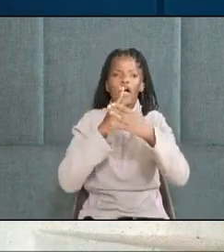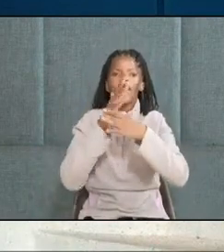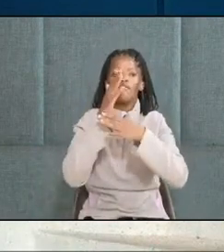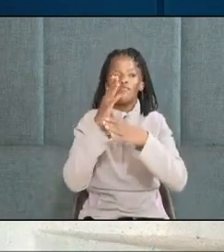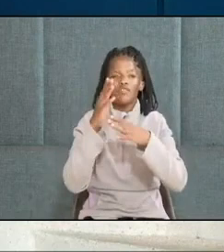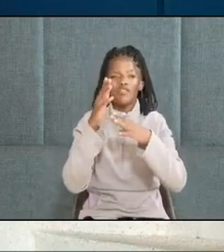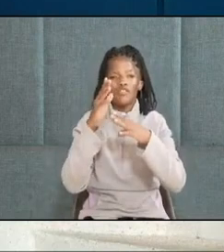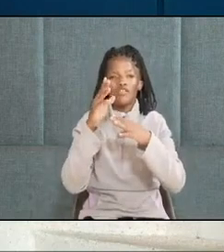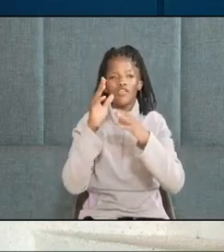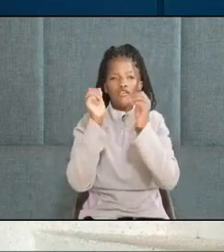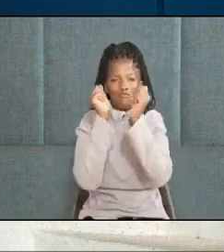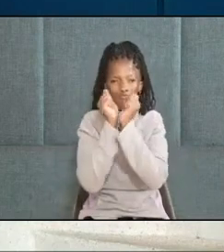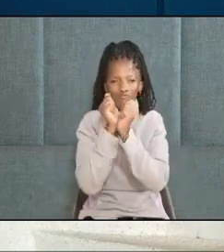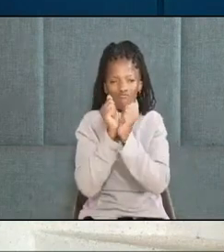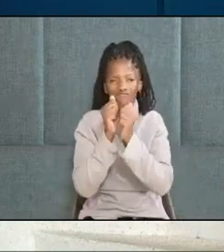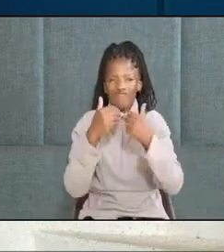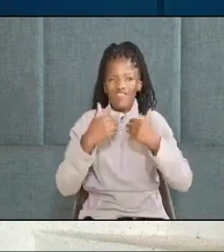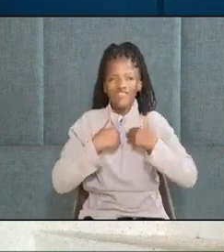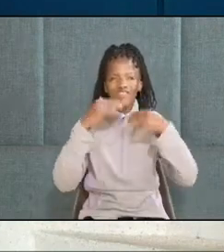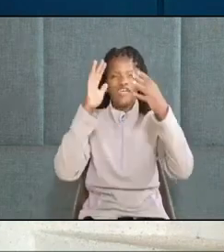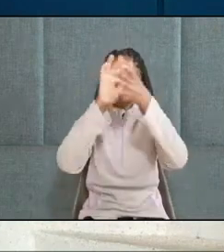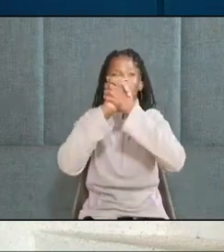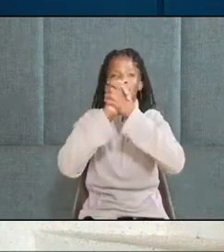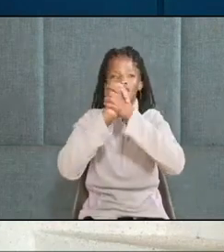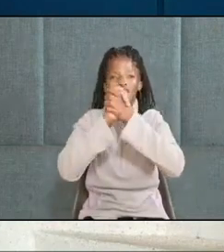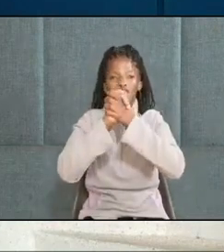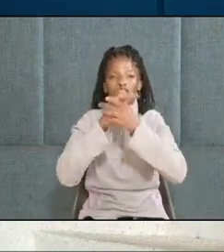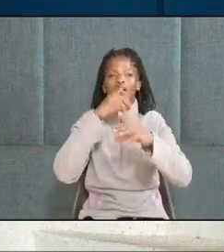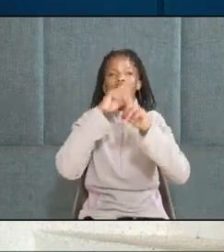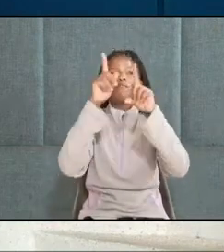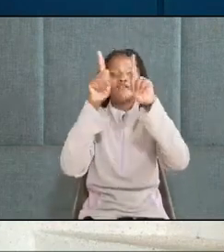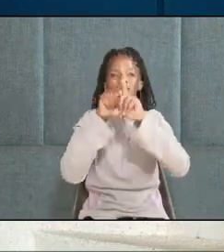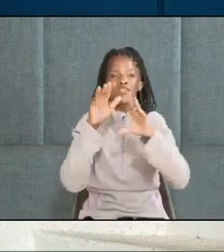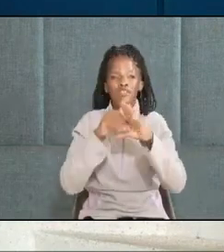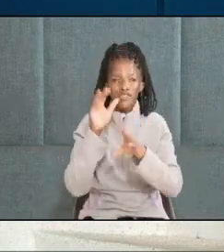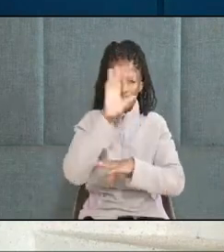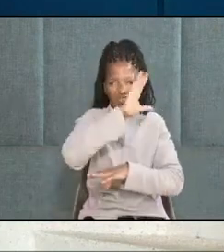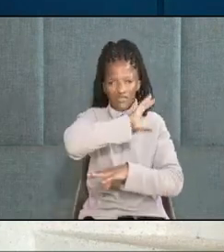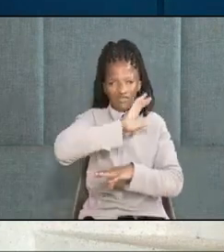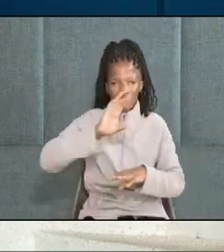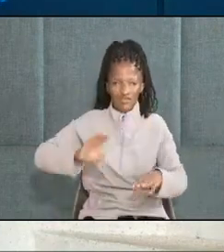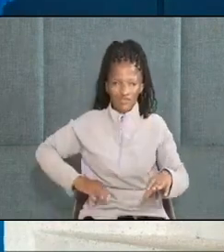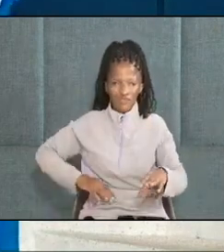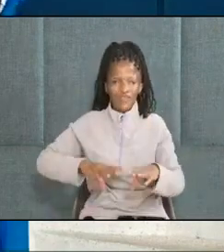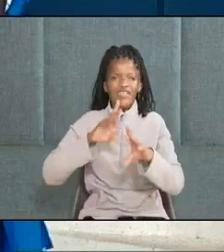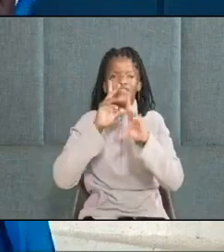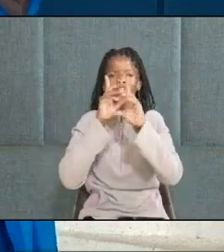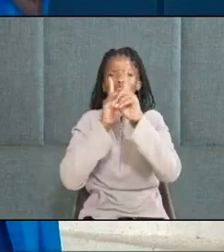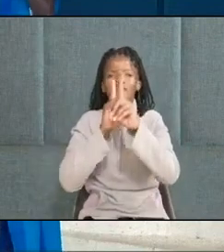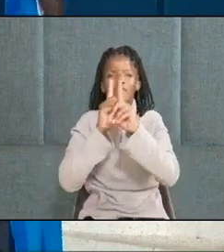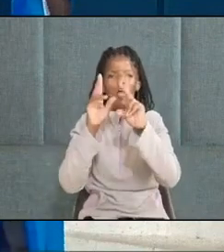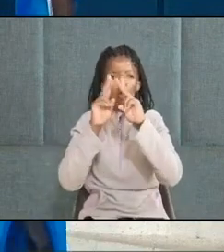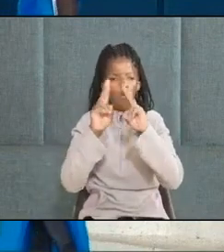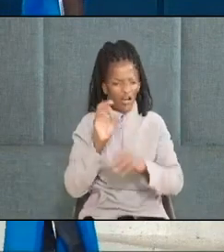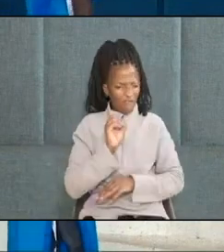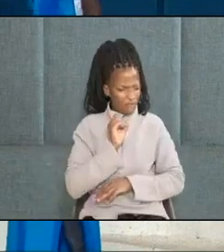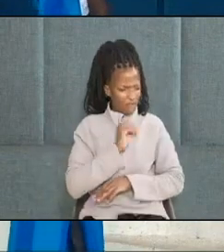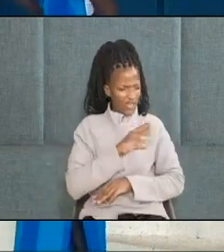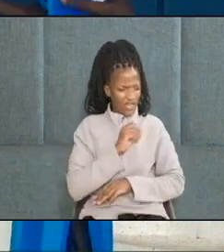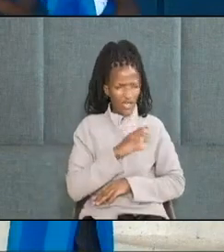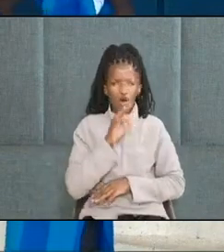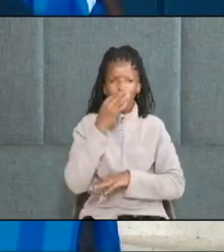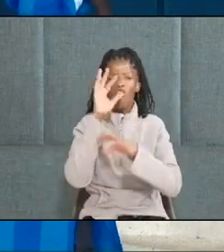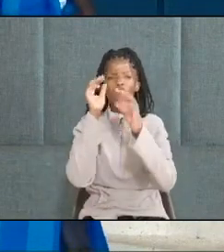reaching, Paul led a greeting. Greetings, brothers in Christ. The disciples were afraid of